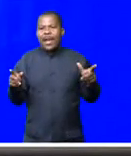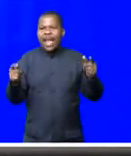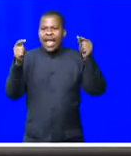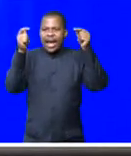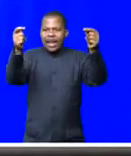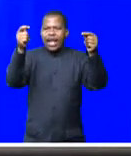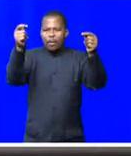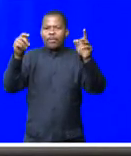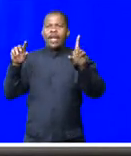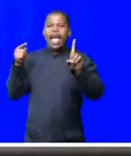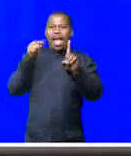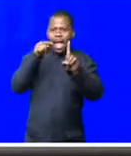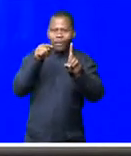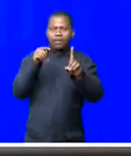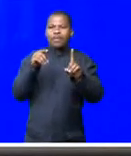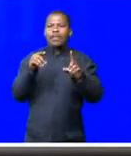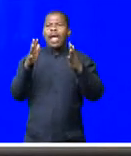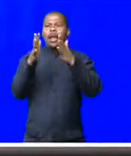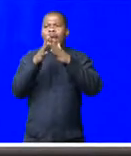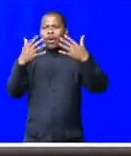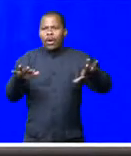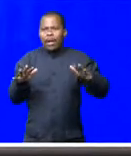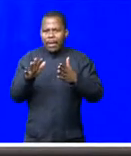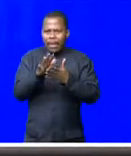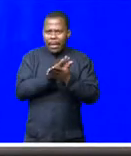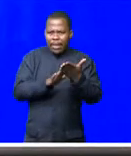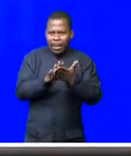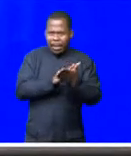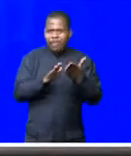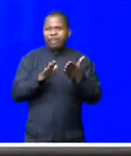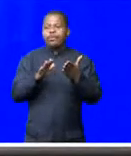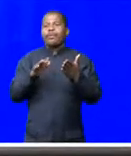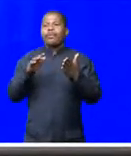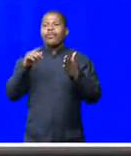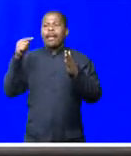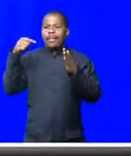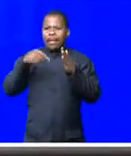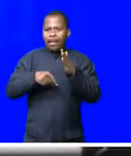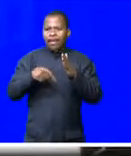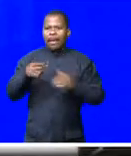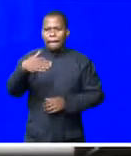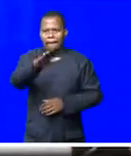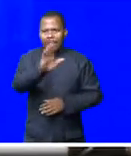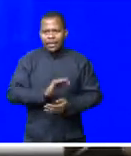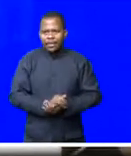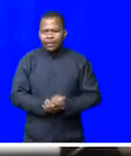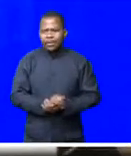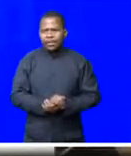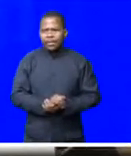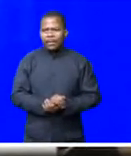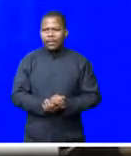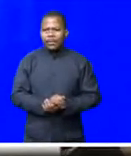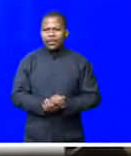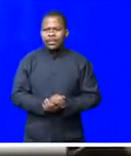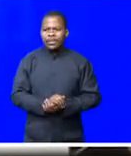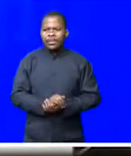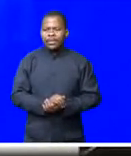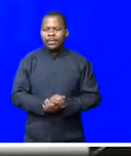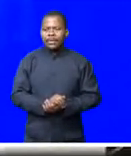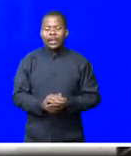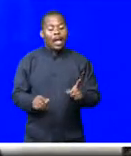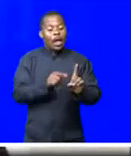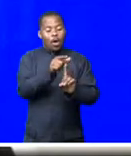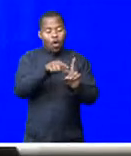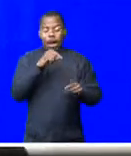at eliminating alien invasive plants and species within its towns. Richard Dlamini lobuke tentuthuko